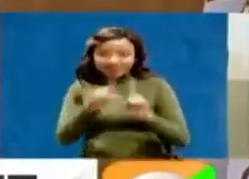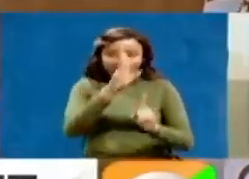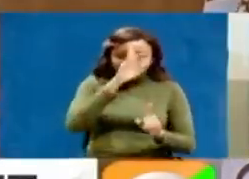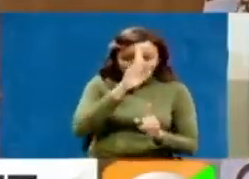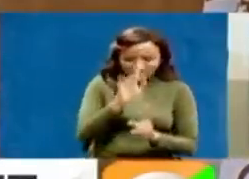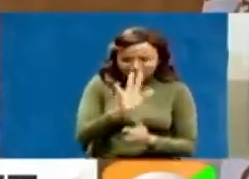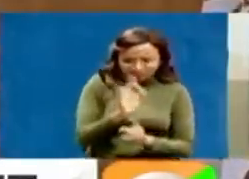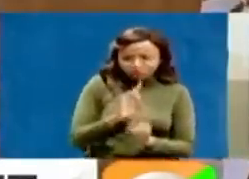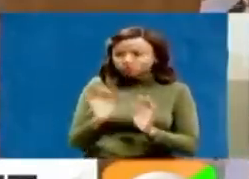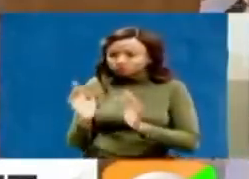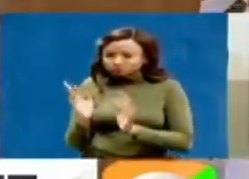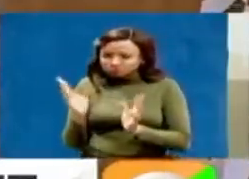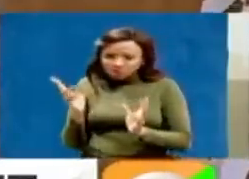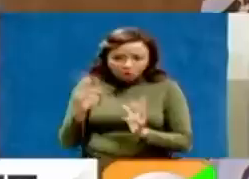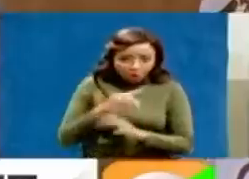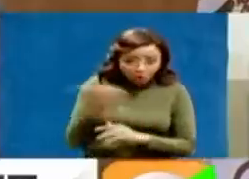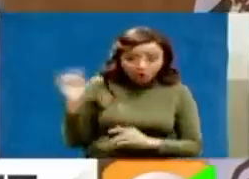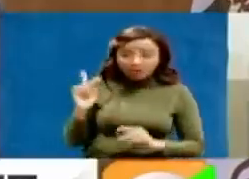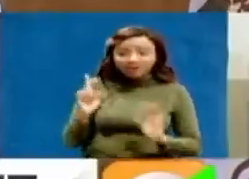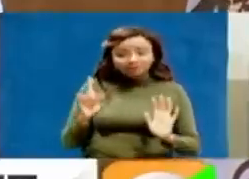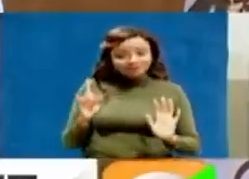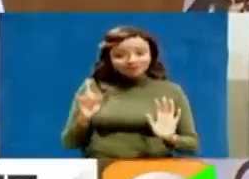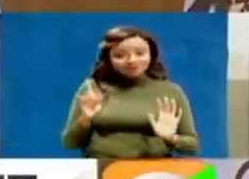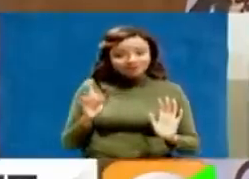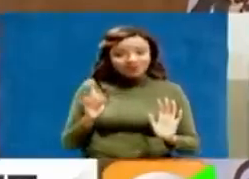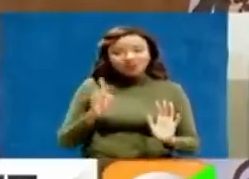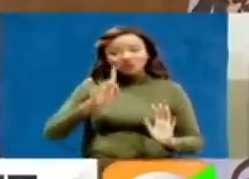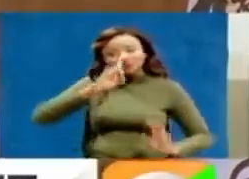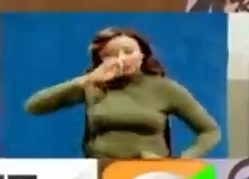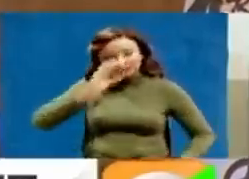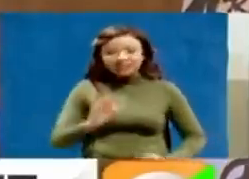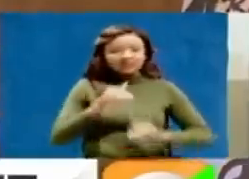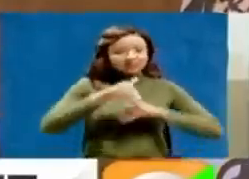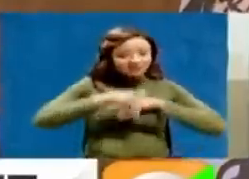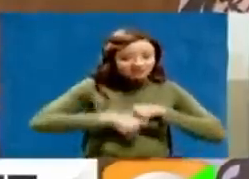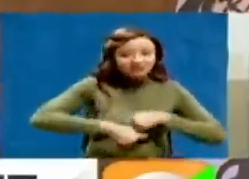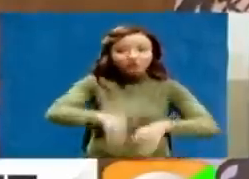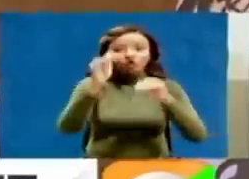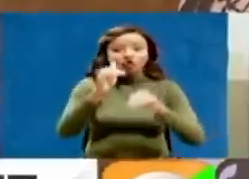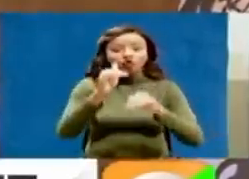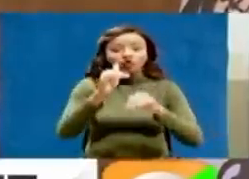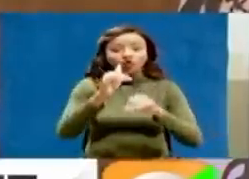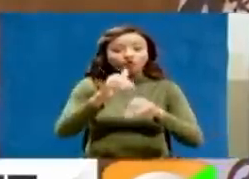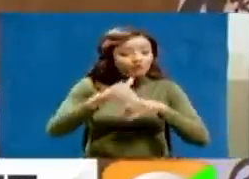of Health protocols on public gatherings and particularly funerals.